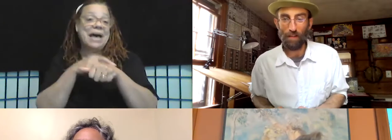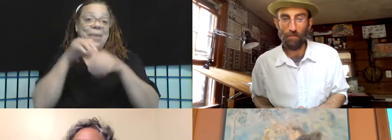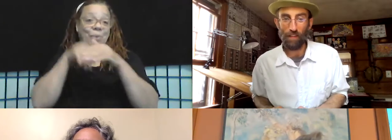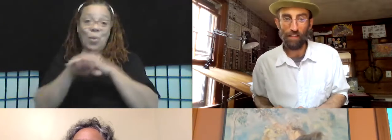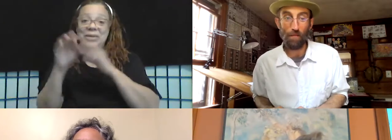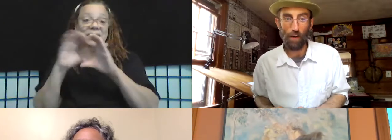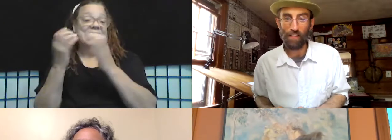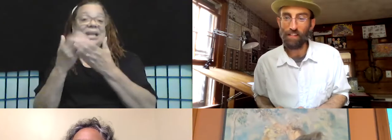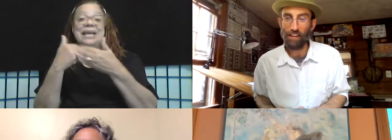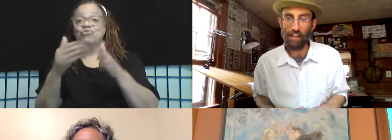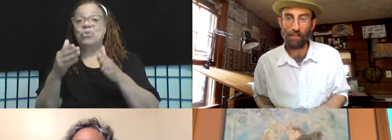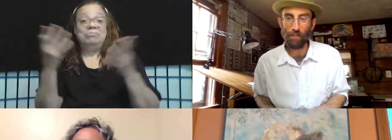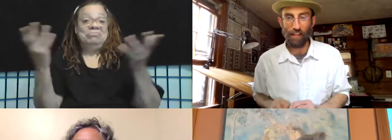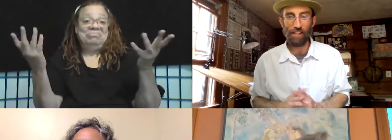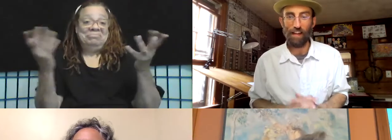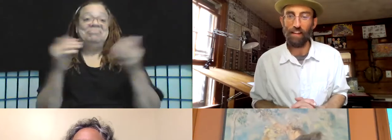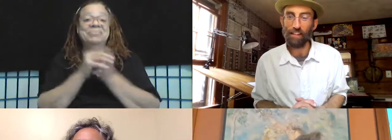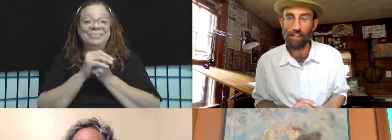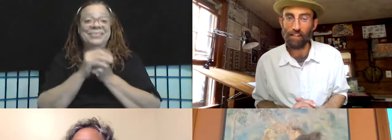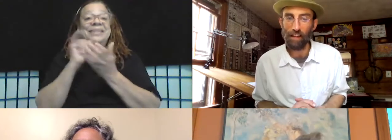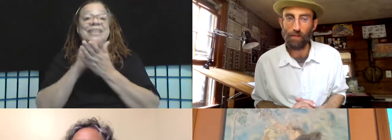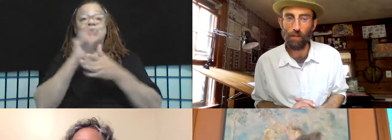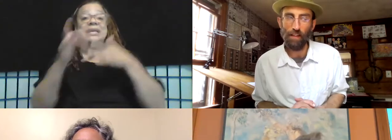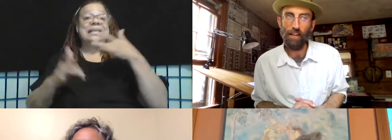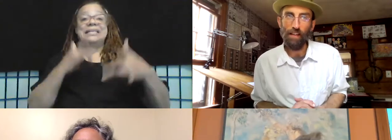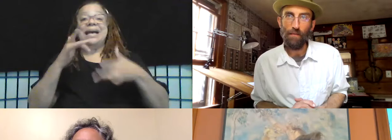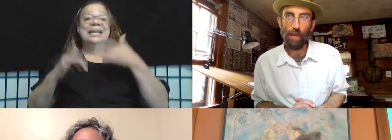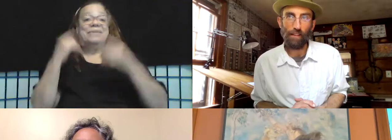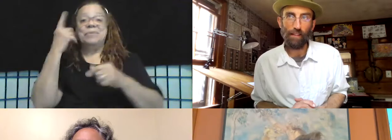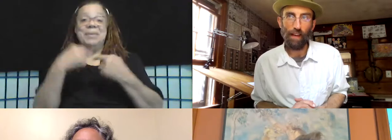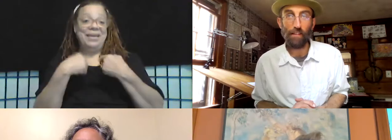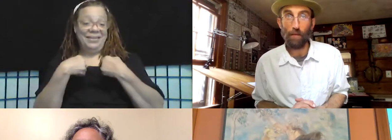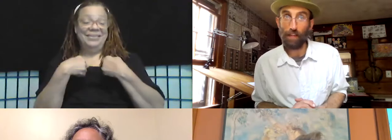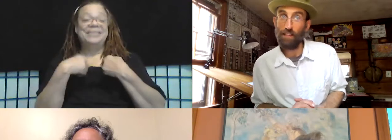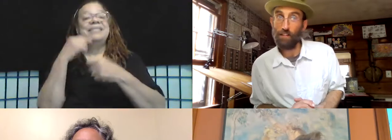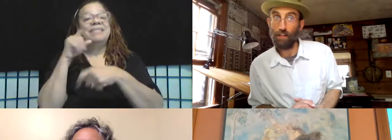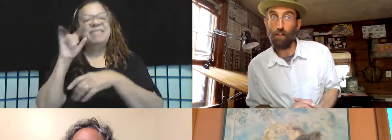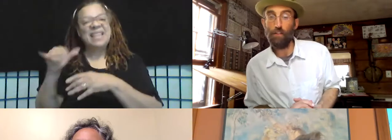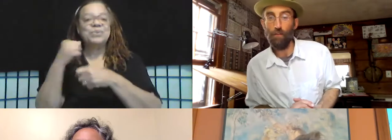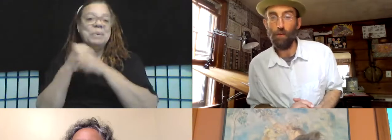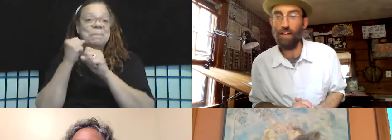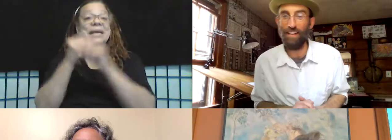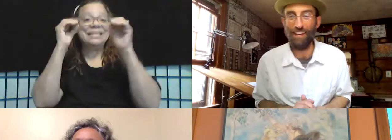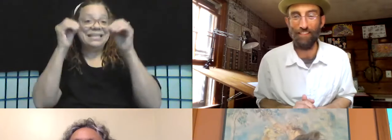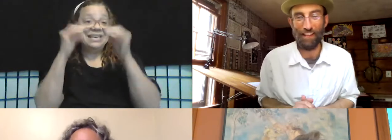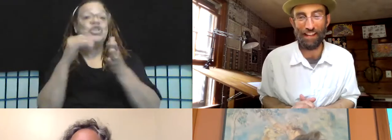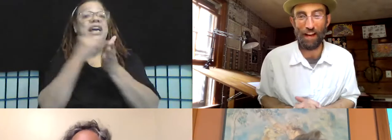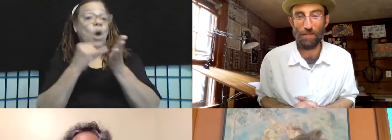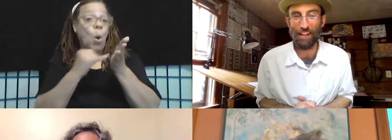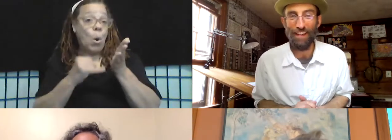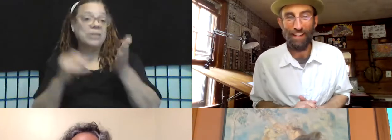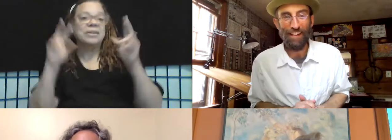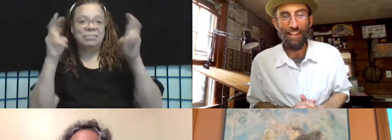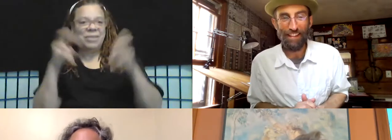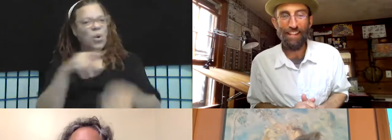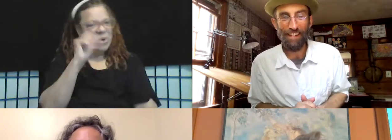classroom in some ways. And that's really exciting. That's what makes teaching an art too. Oh, when yes. That's